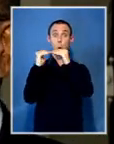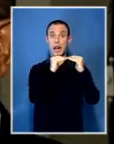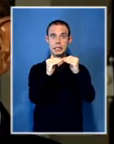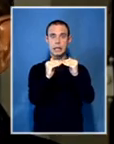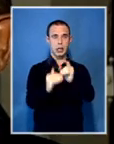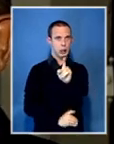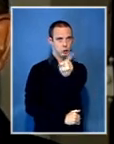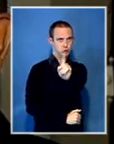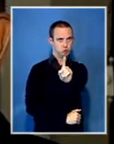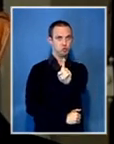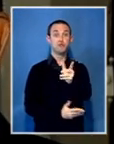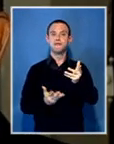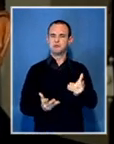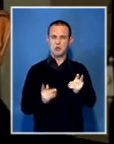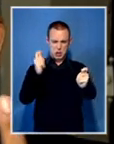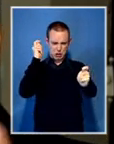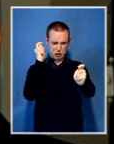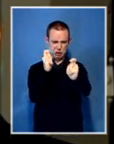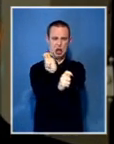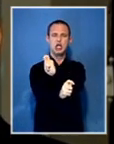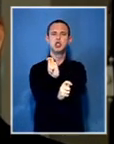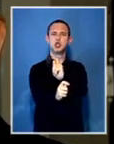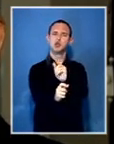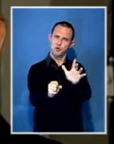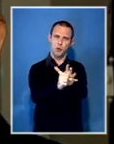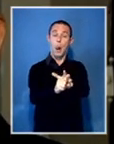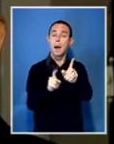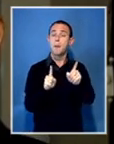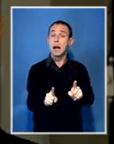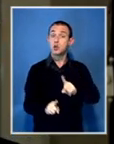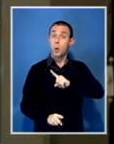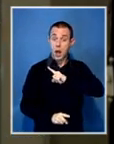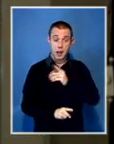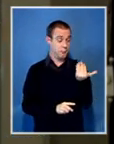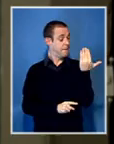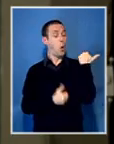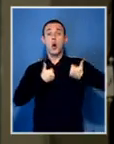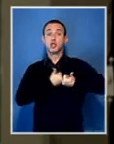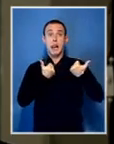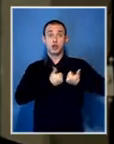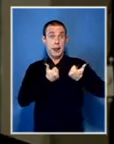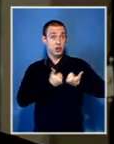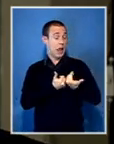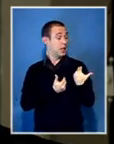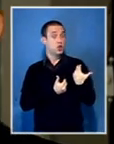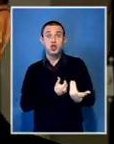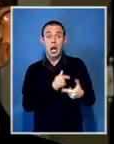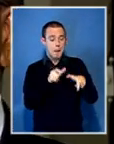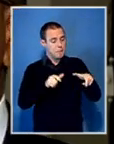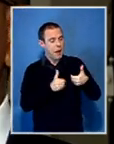aggressive transformation in terms of now knuckling down and addressing those challenges that face our people,